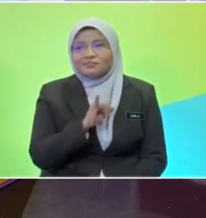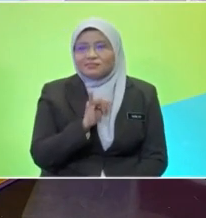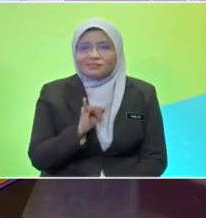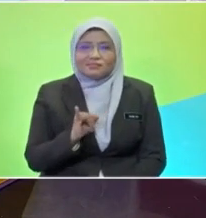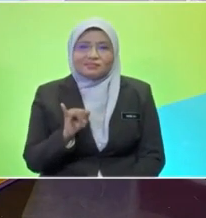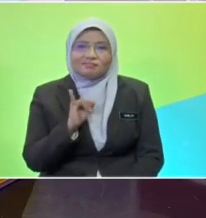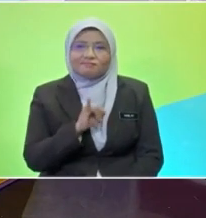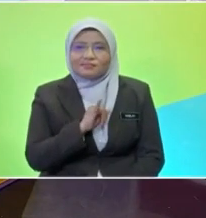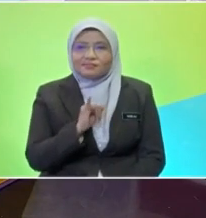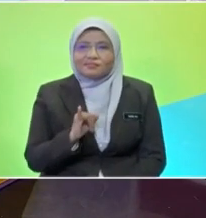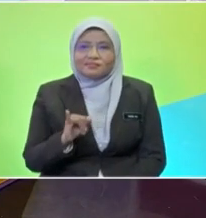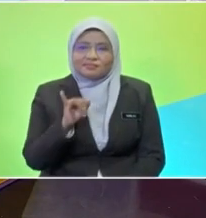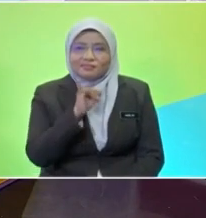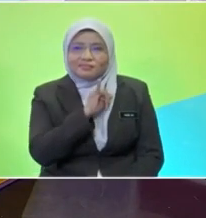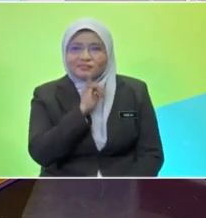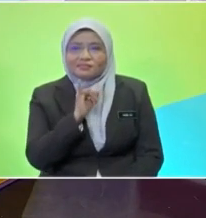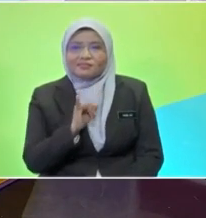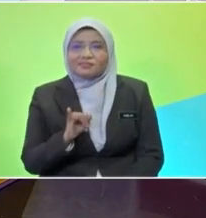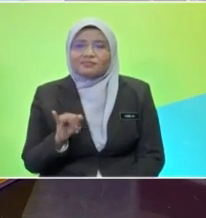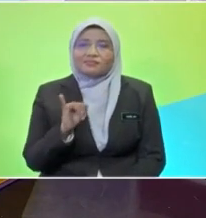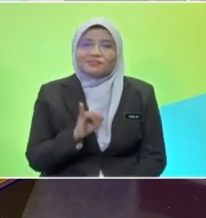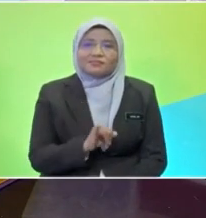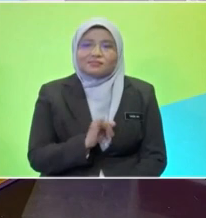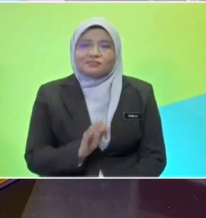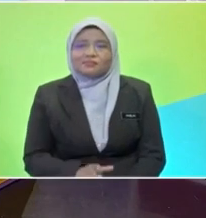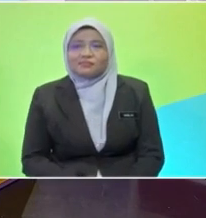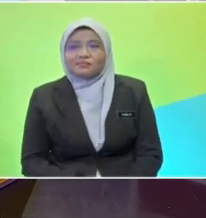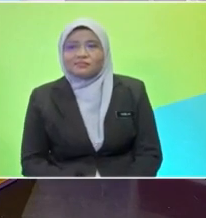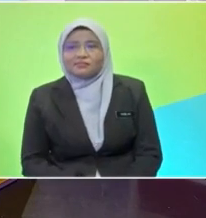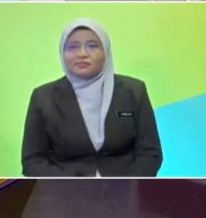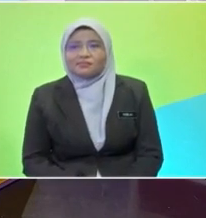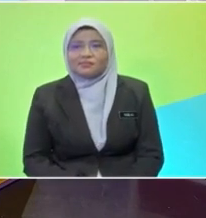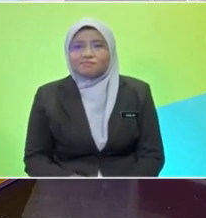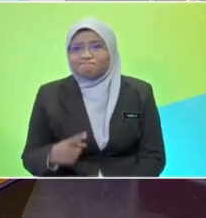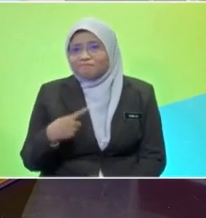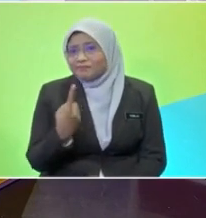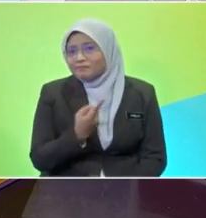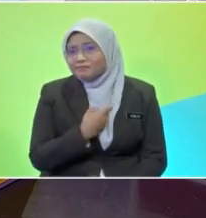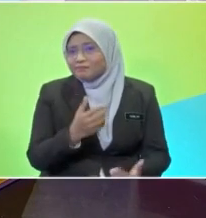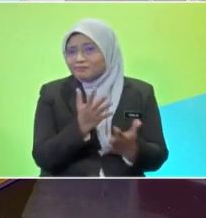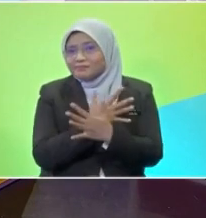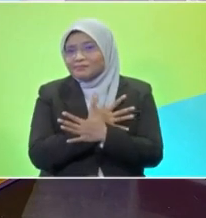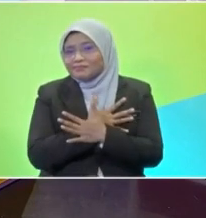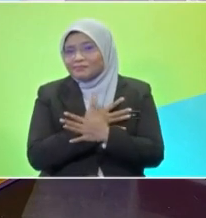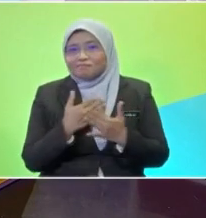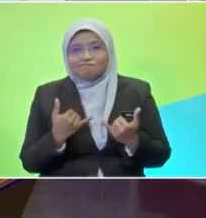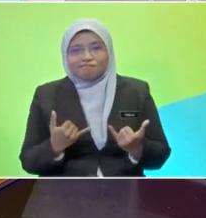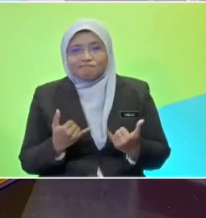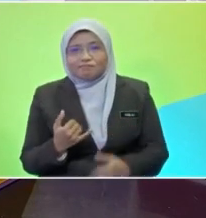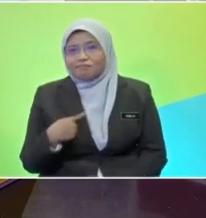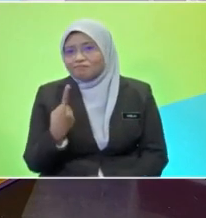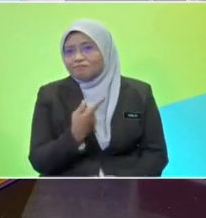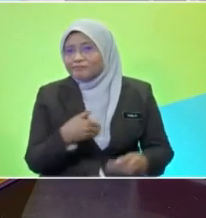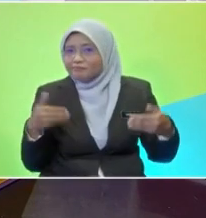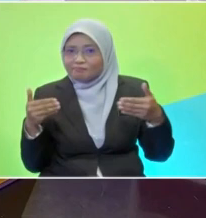the Rain. And we're just gonna have a short break right now while we continue to sing harmoniously here. And I'm sure you're doing that